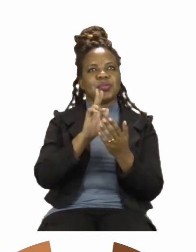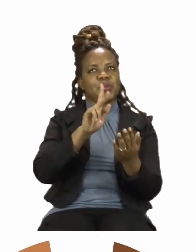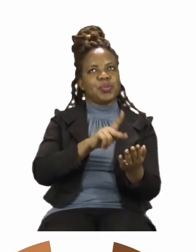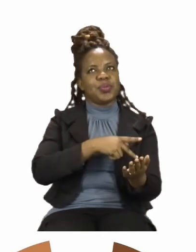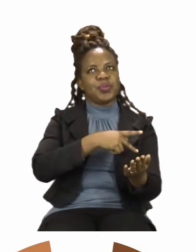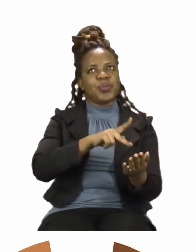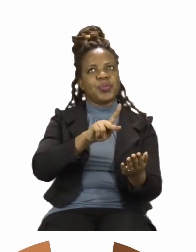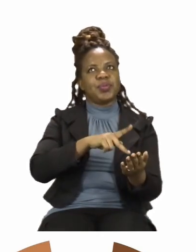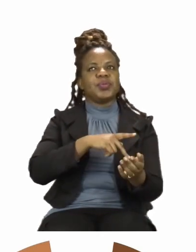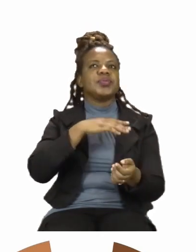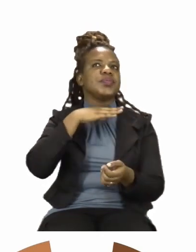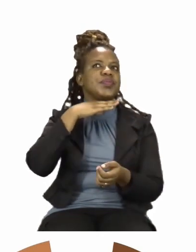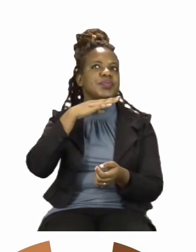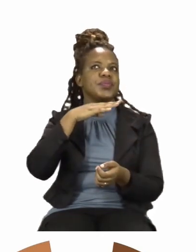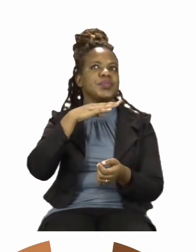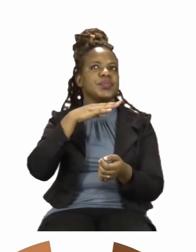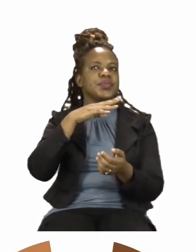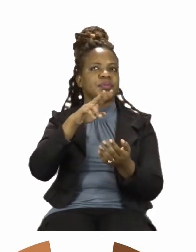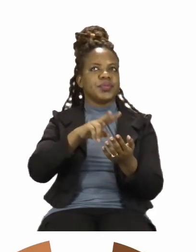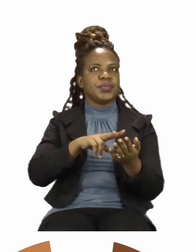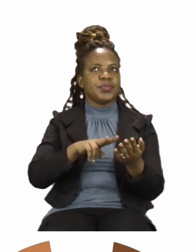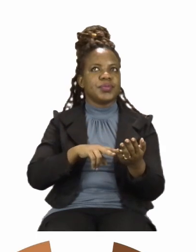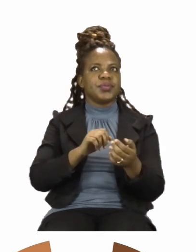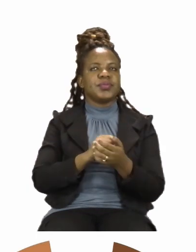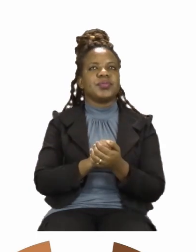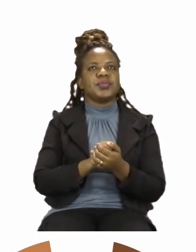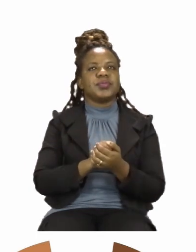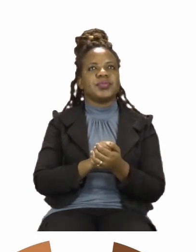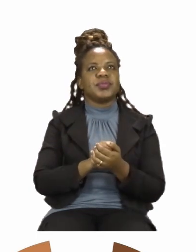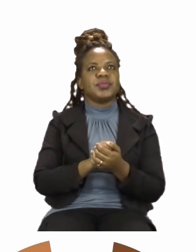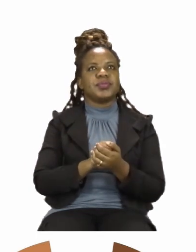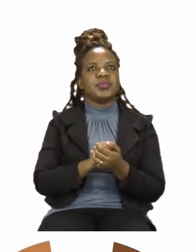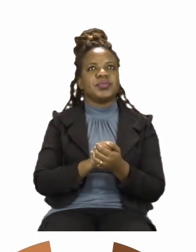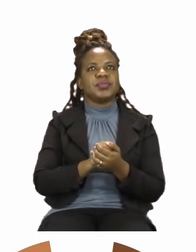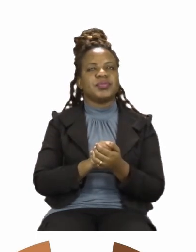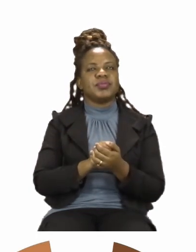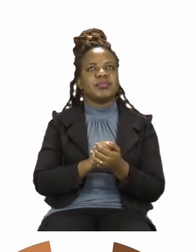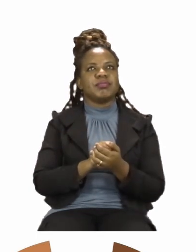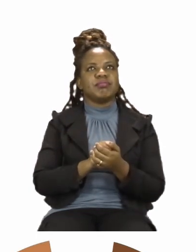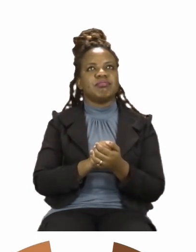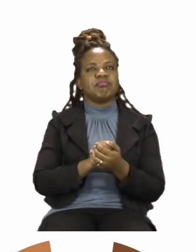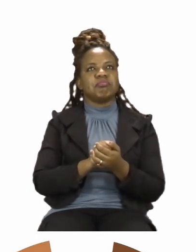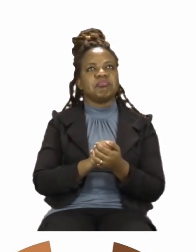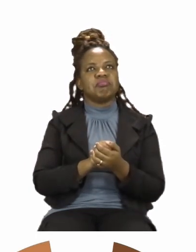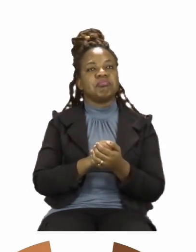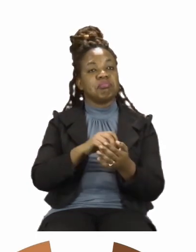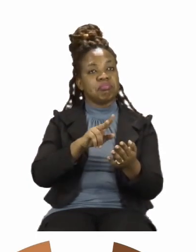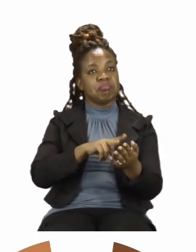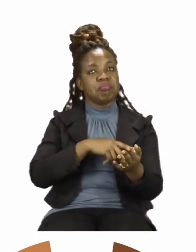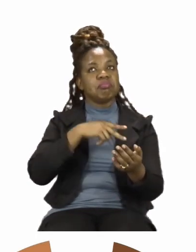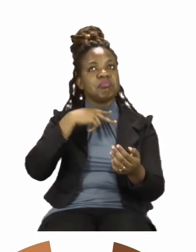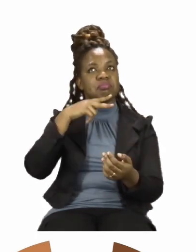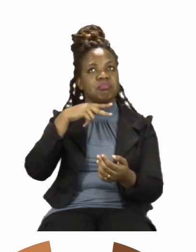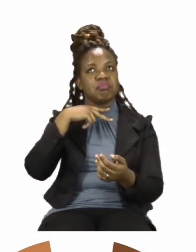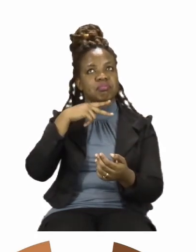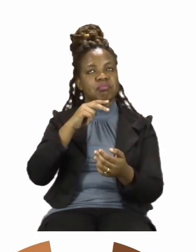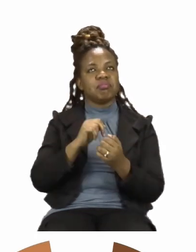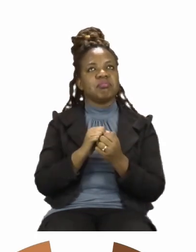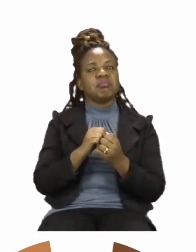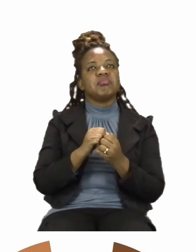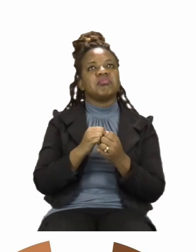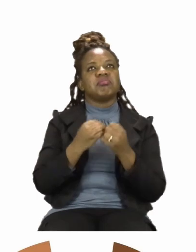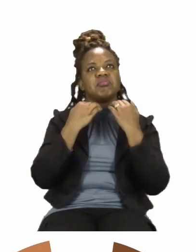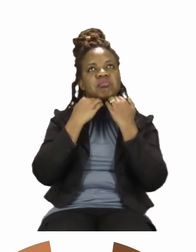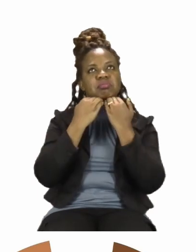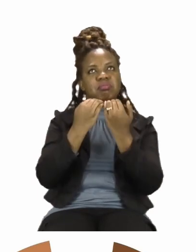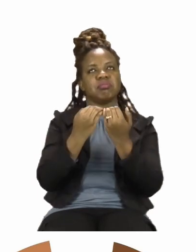reading. Now, this poem is very important, boys and girls, because it is talking about something that we should